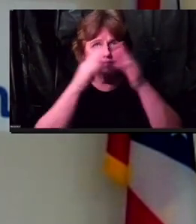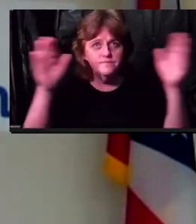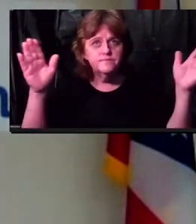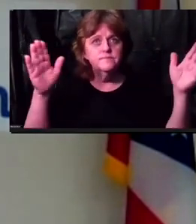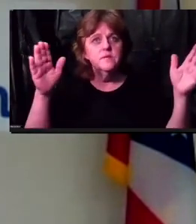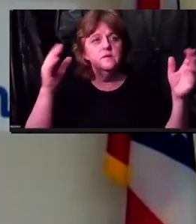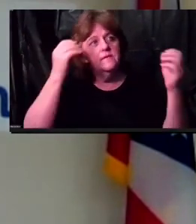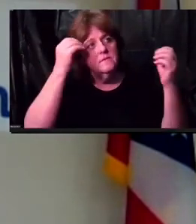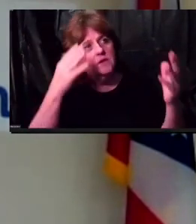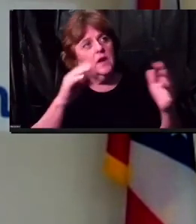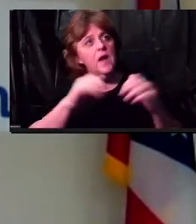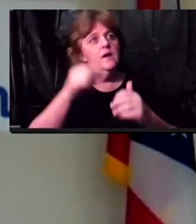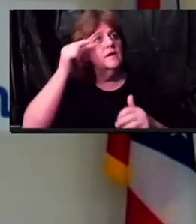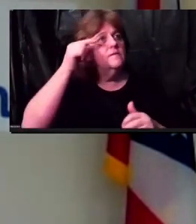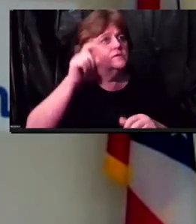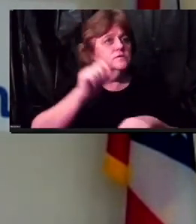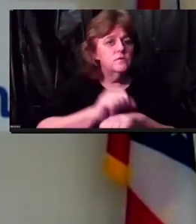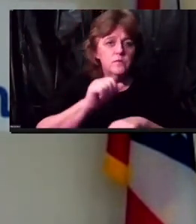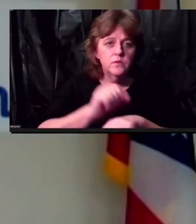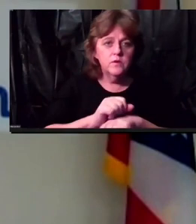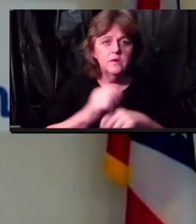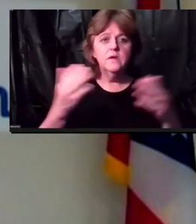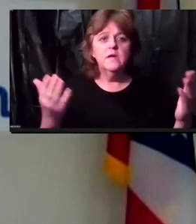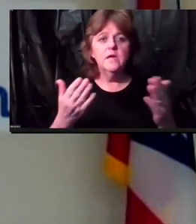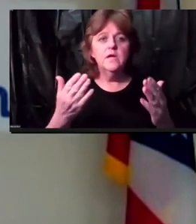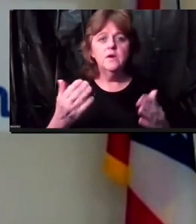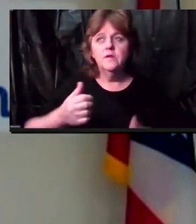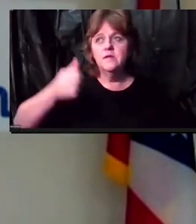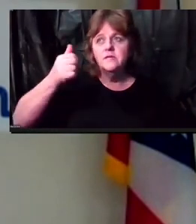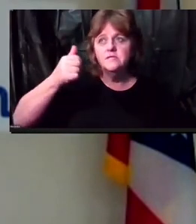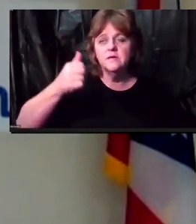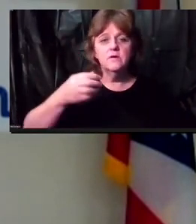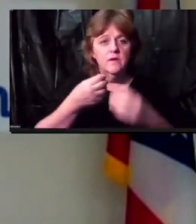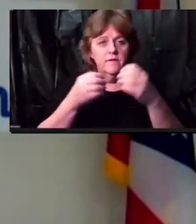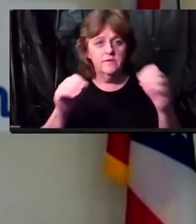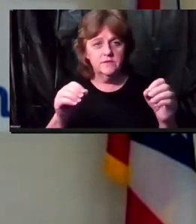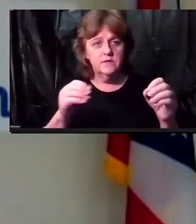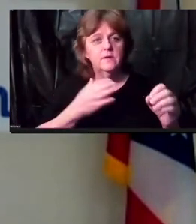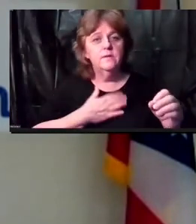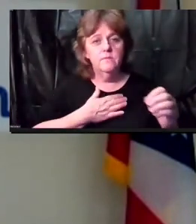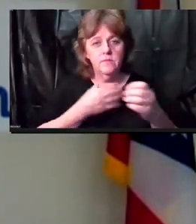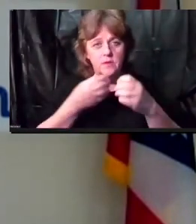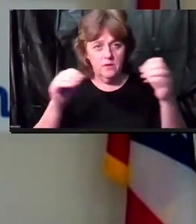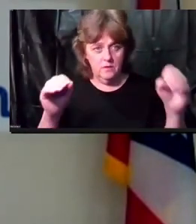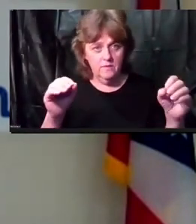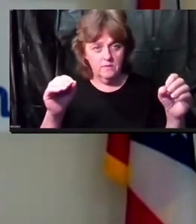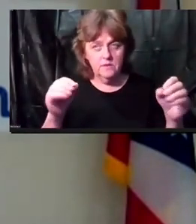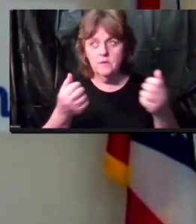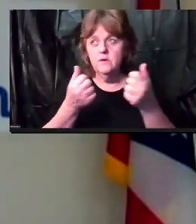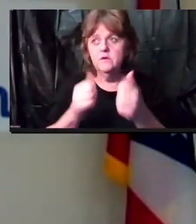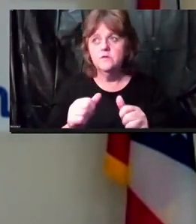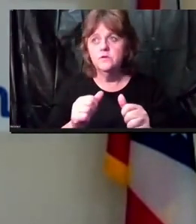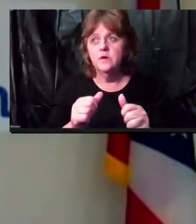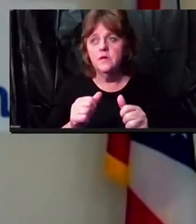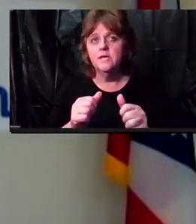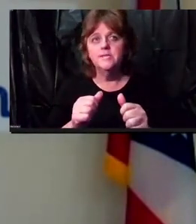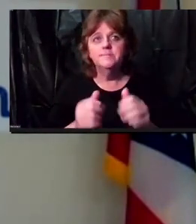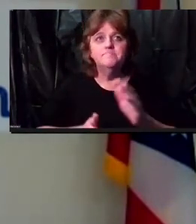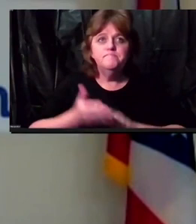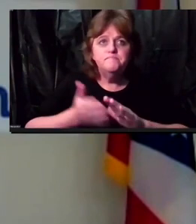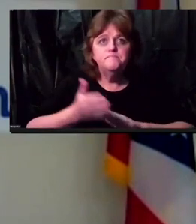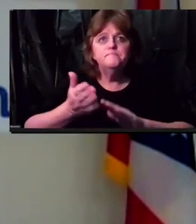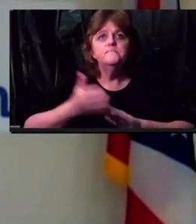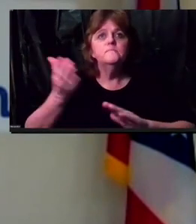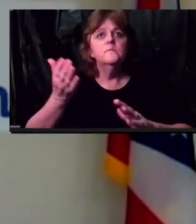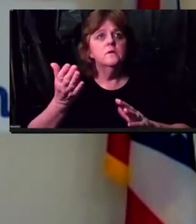as a government are meant to work. We here in the executive office and in my office, we try to execute the